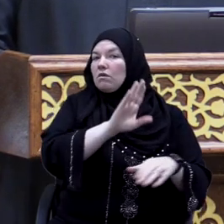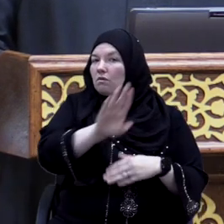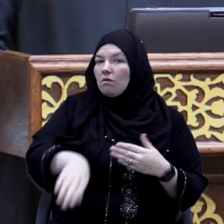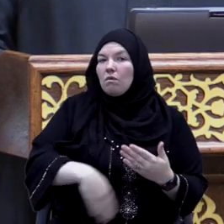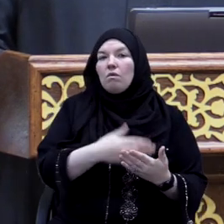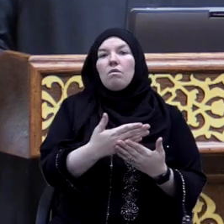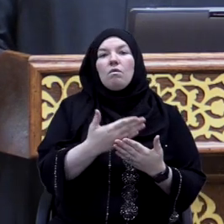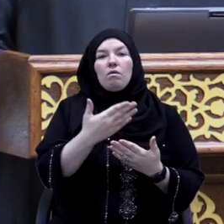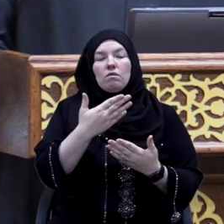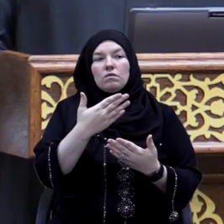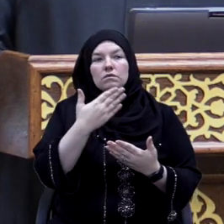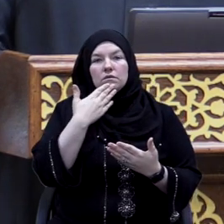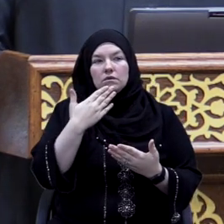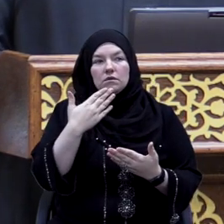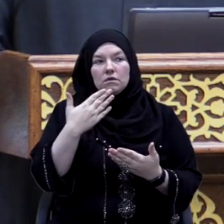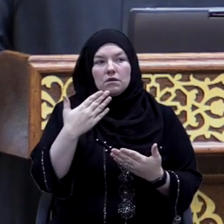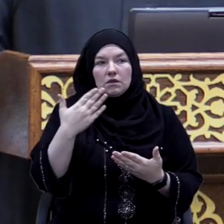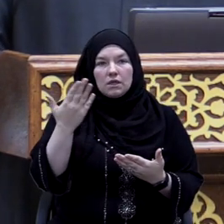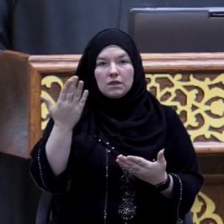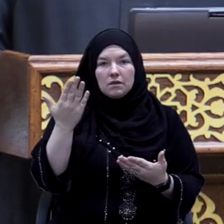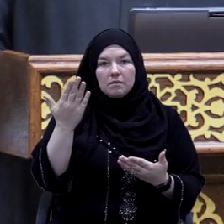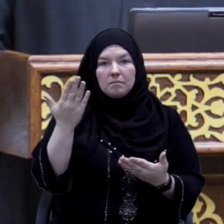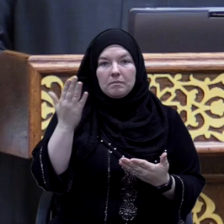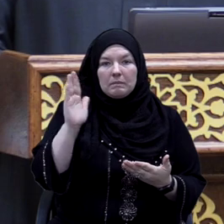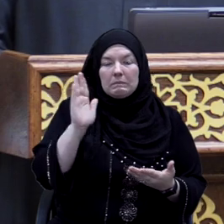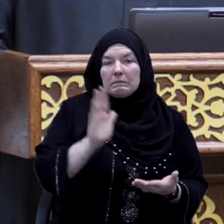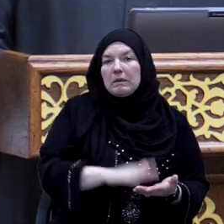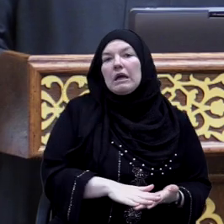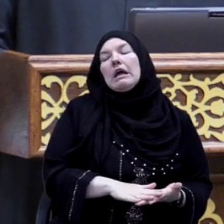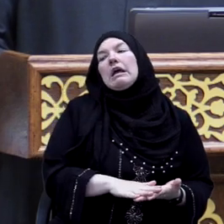on the earth, it would use it as a ransom.